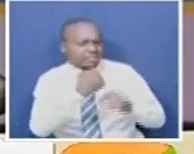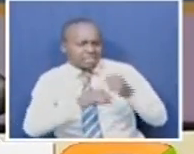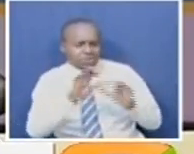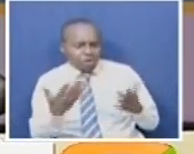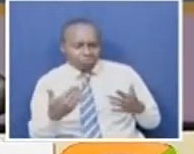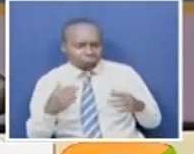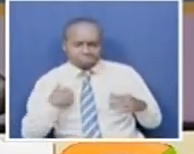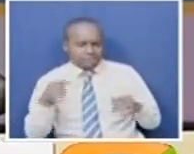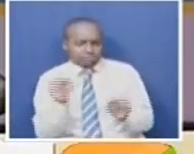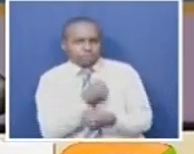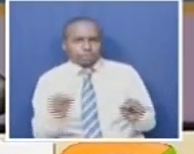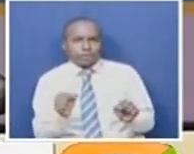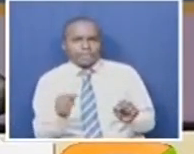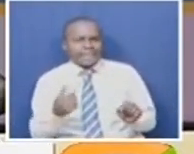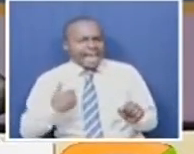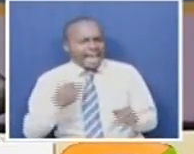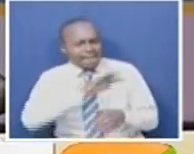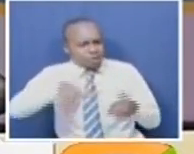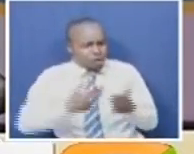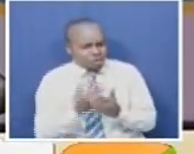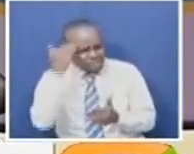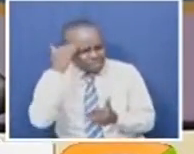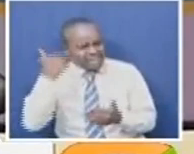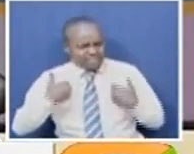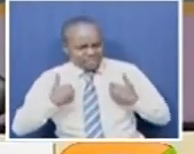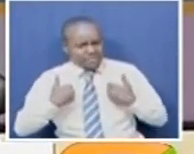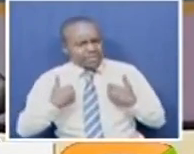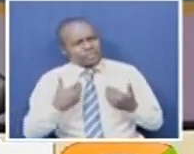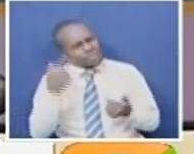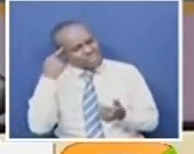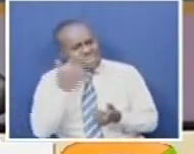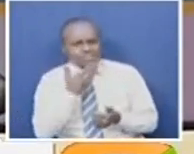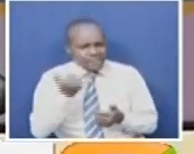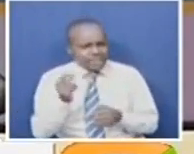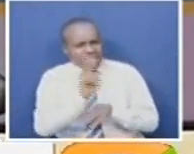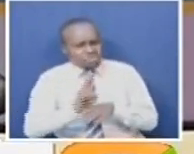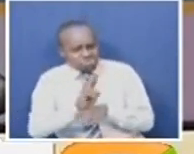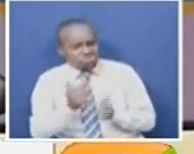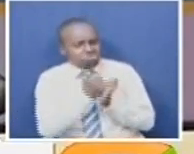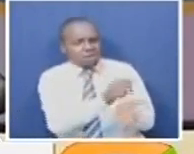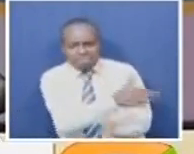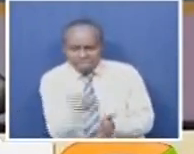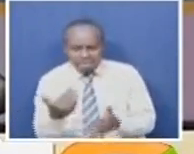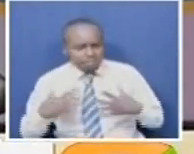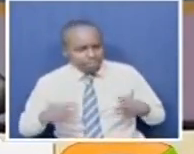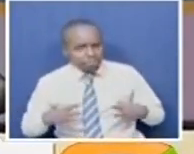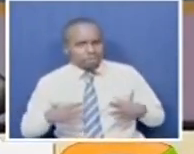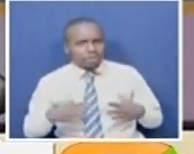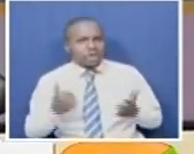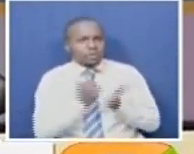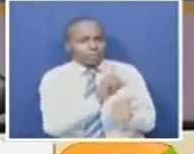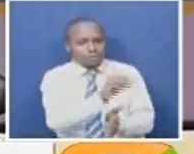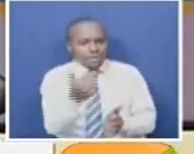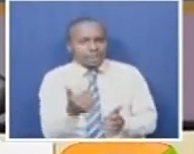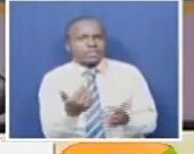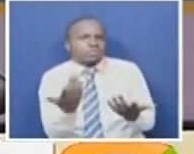got tired because I have all this knowledge and I thought, let me use it and help these people, help everyone to be able to learn